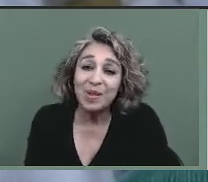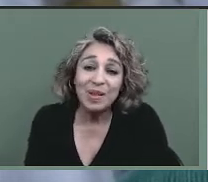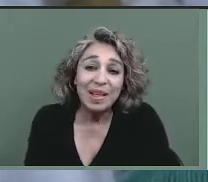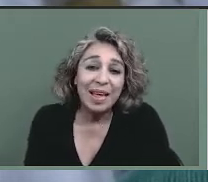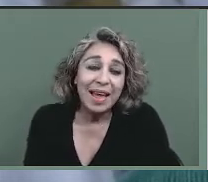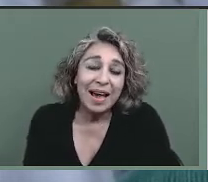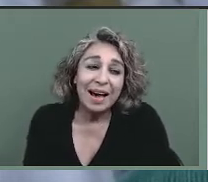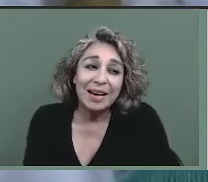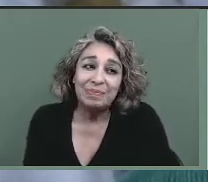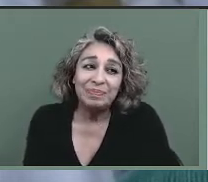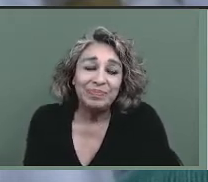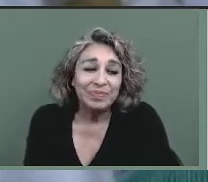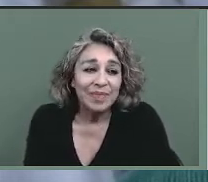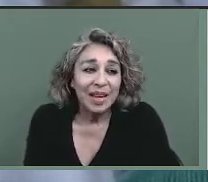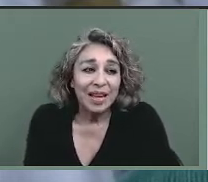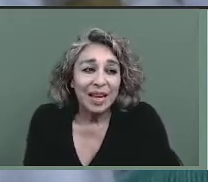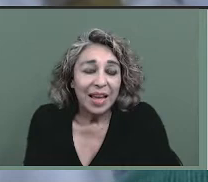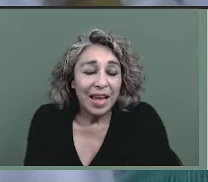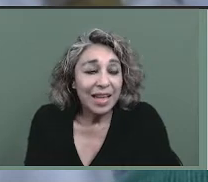people.